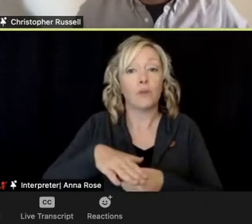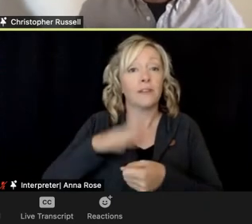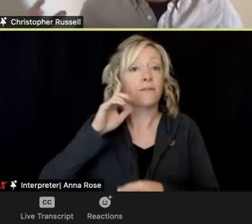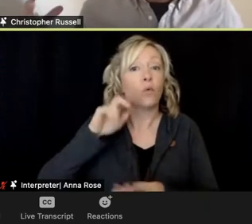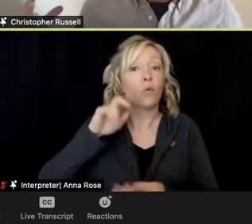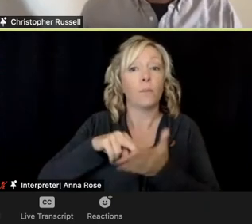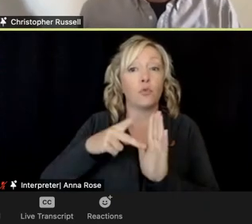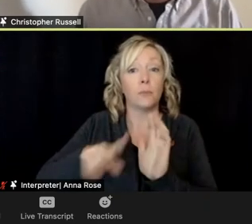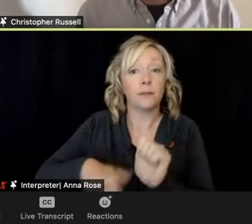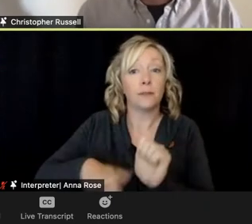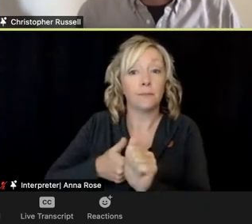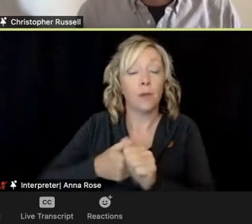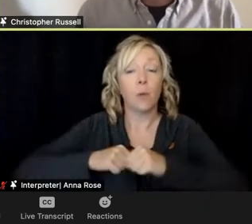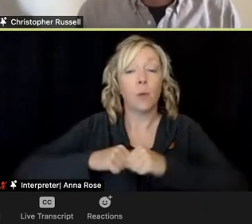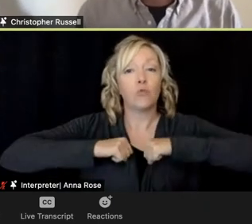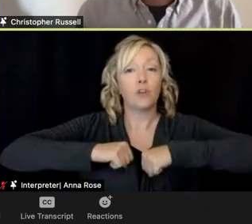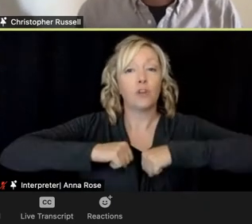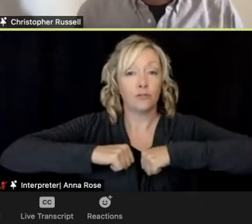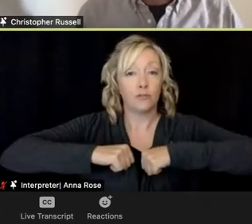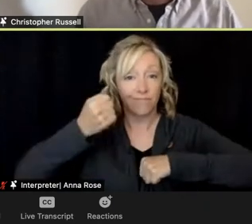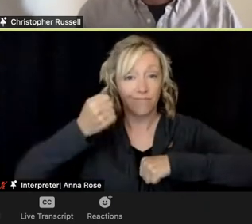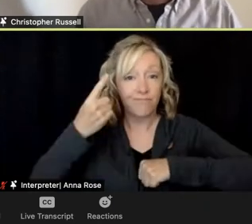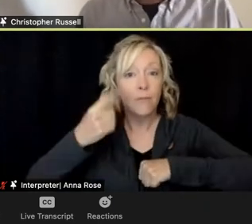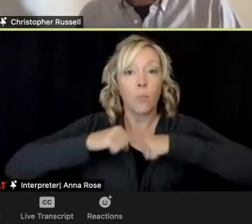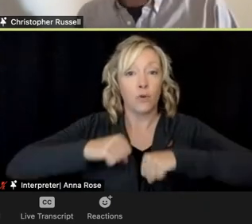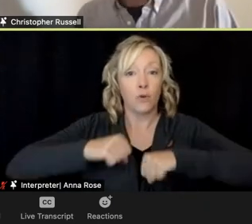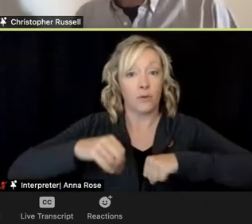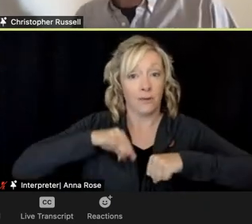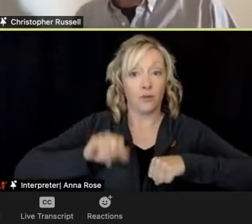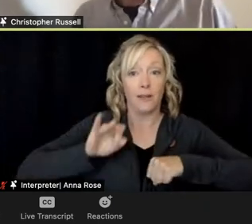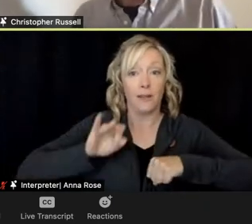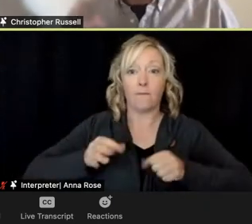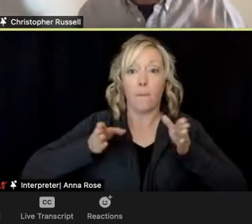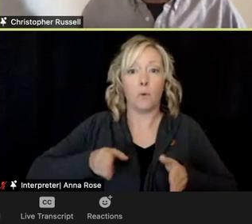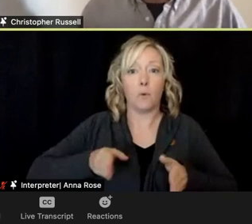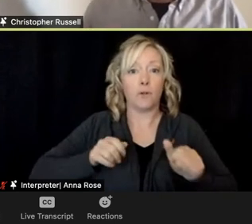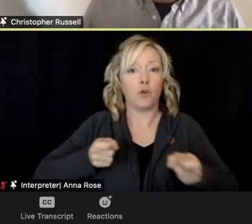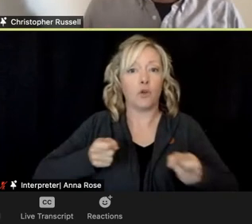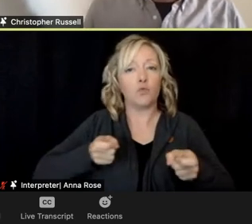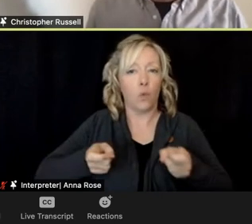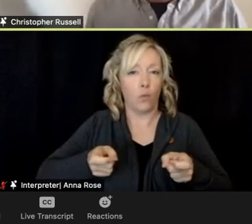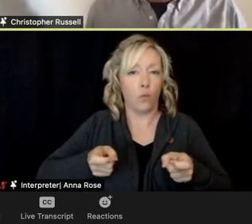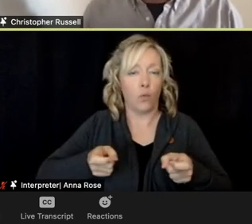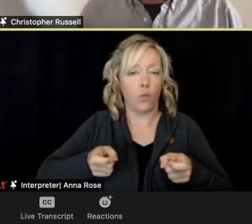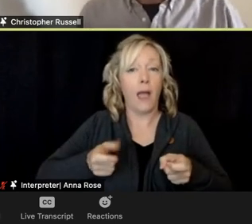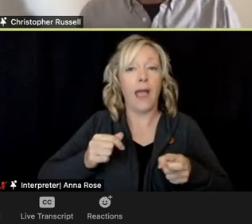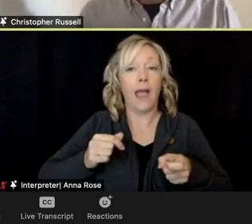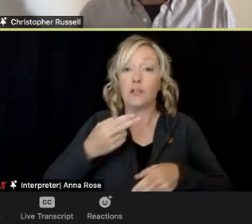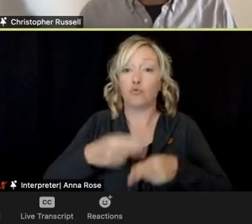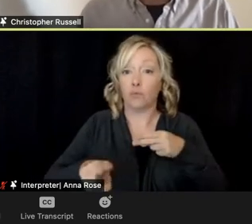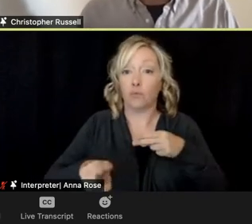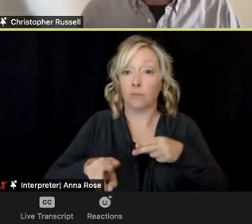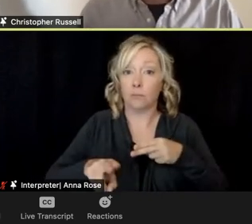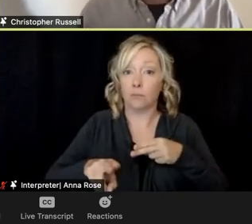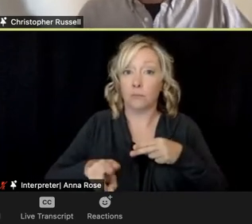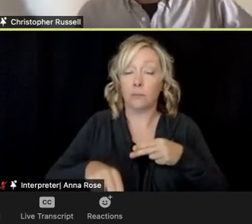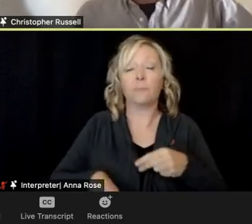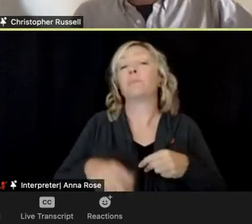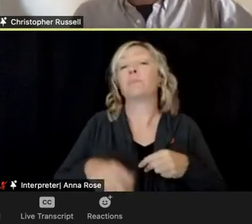and within that person's control. Now, if you think back to like your child development and child psychology coursework